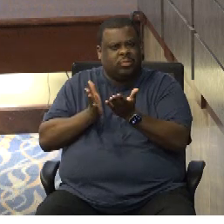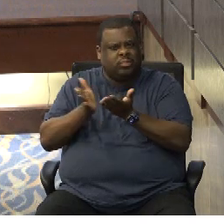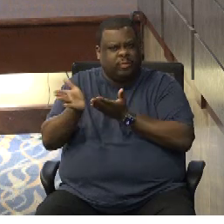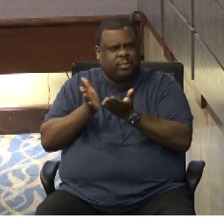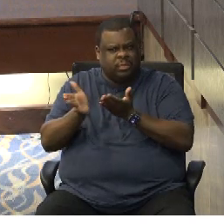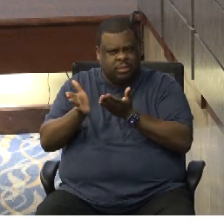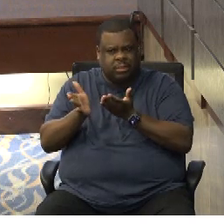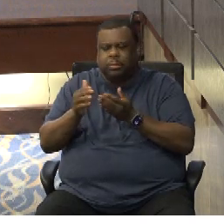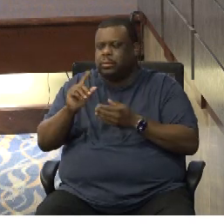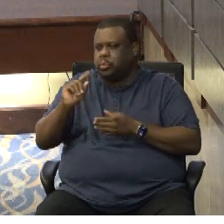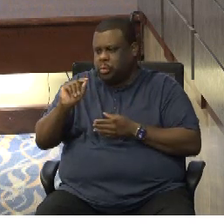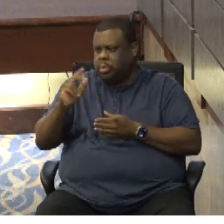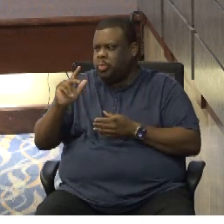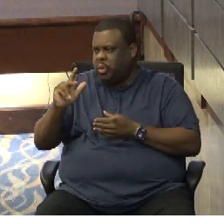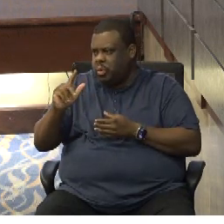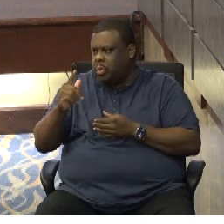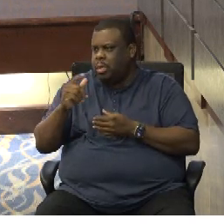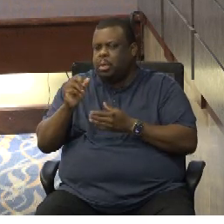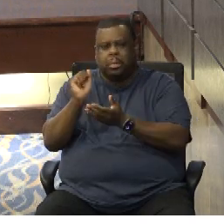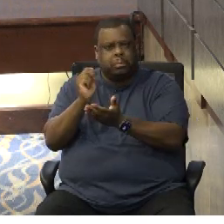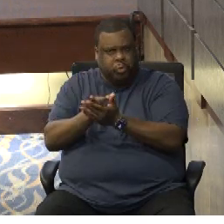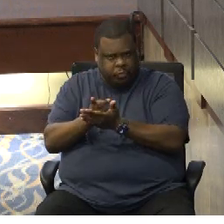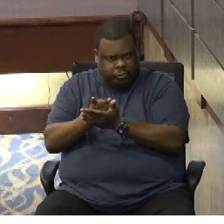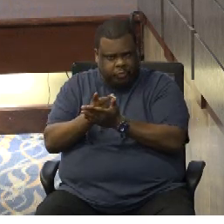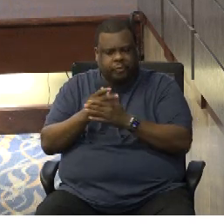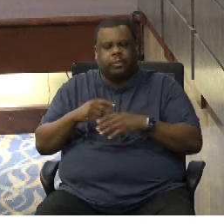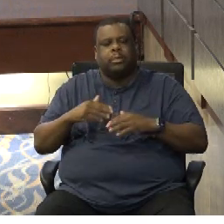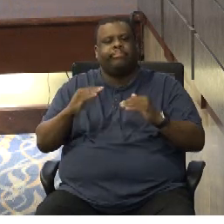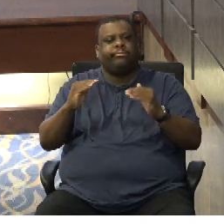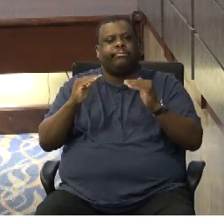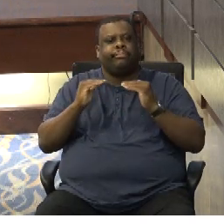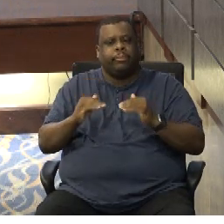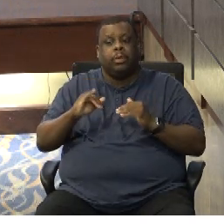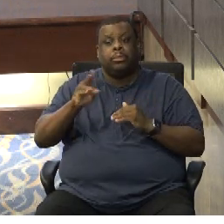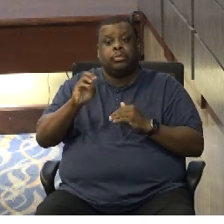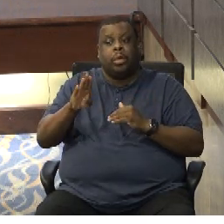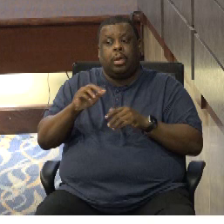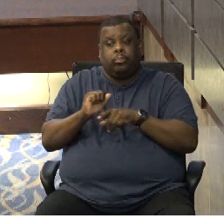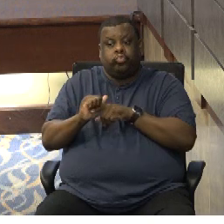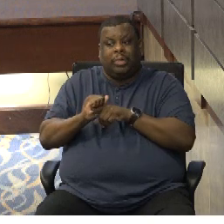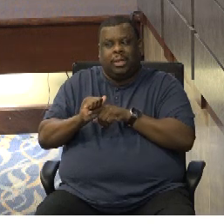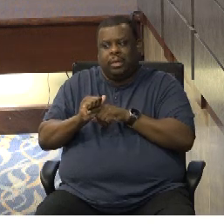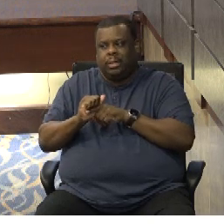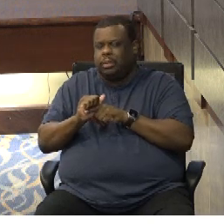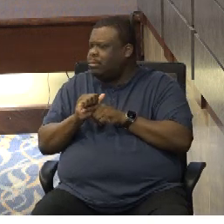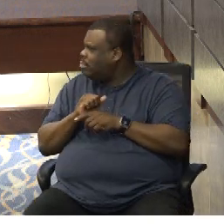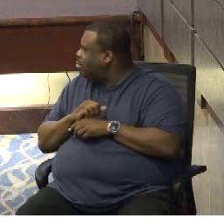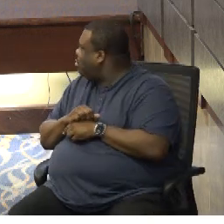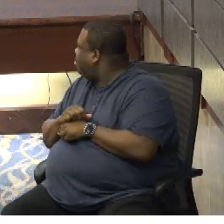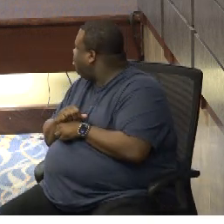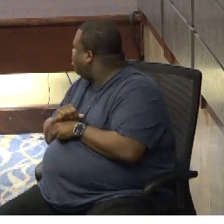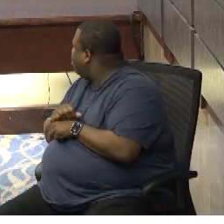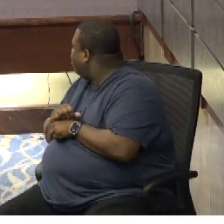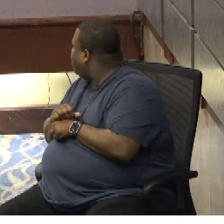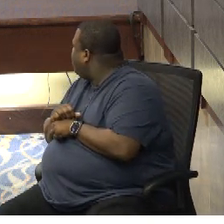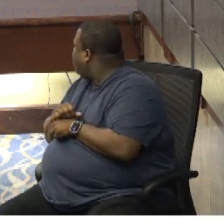in June of 2023. And then the job training funding that was provided to MCC, all that work has been completed.